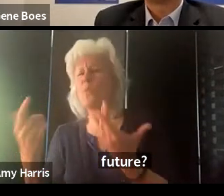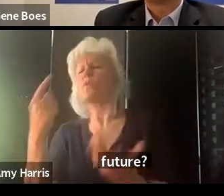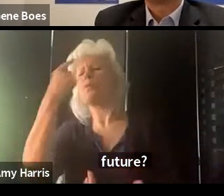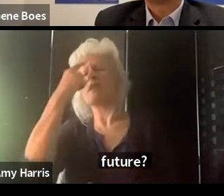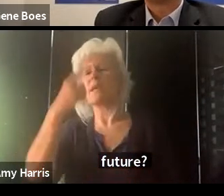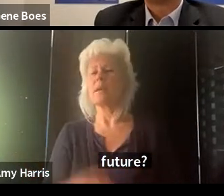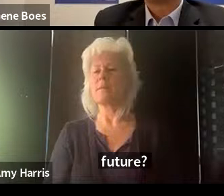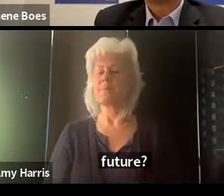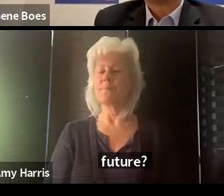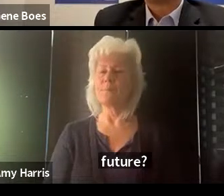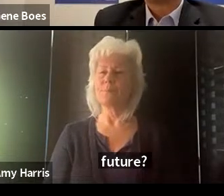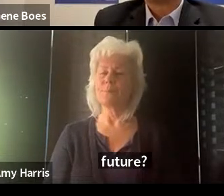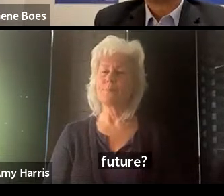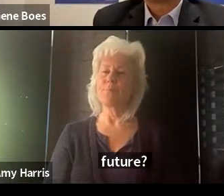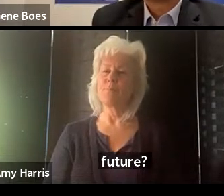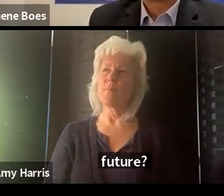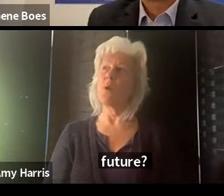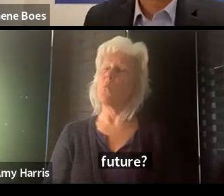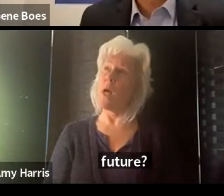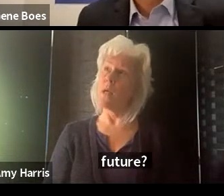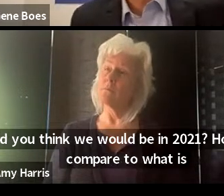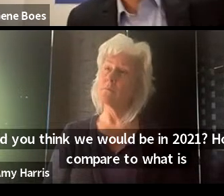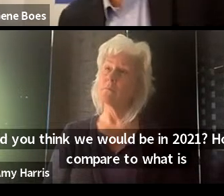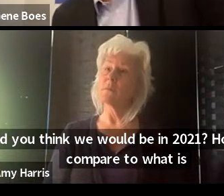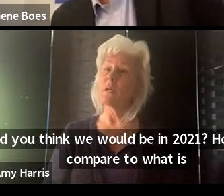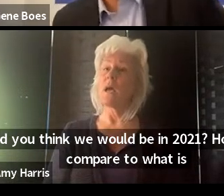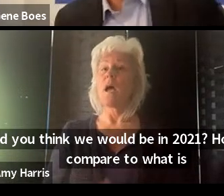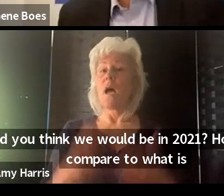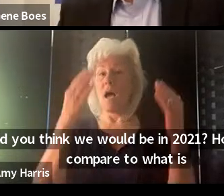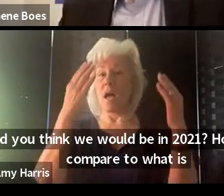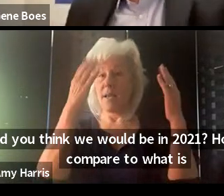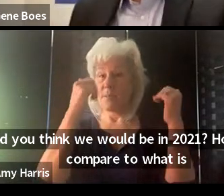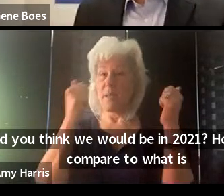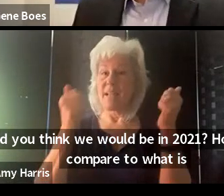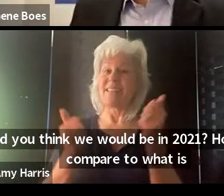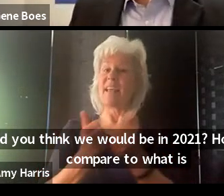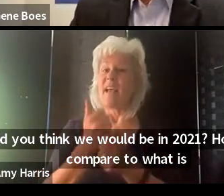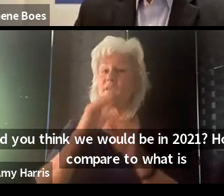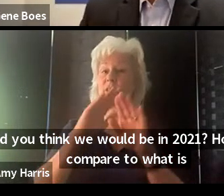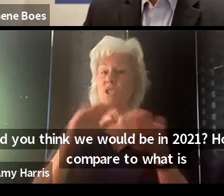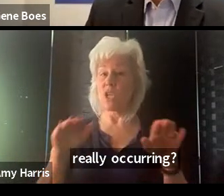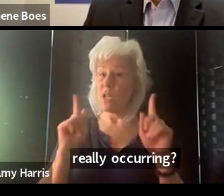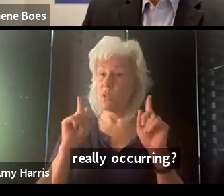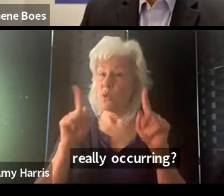Well, I expected every child to be able to go to school.